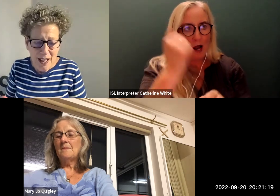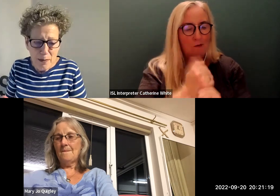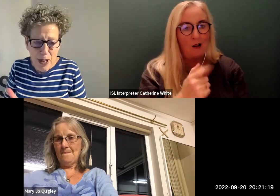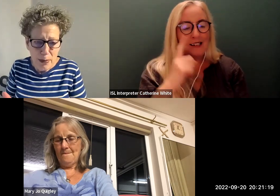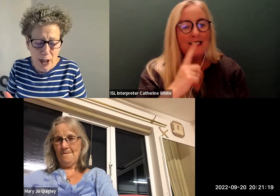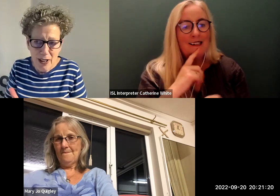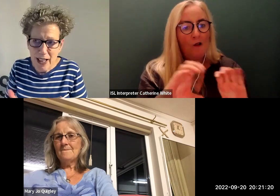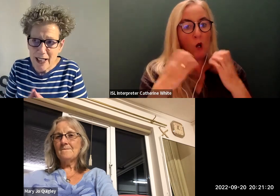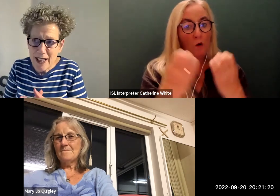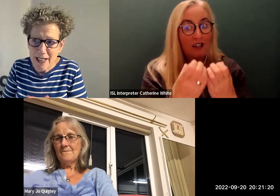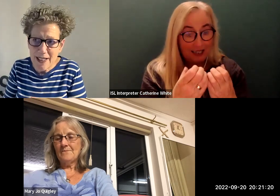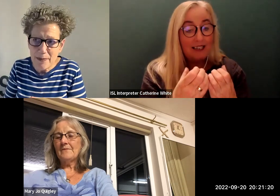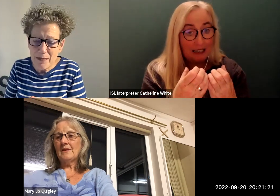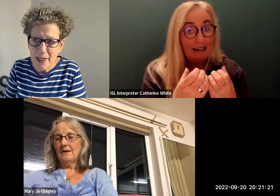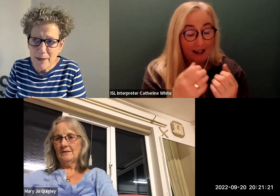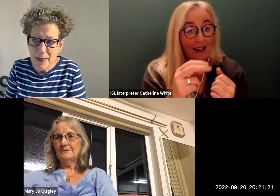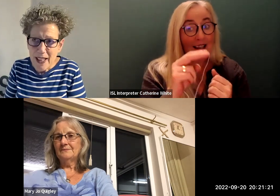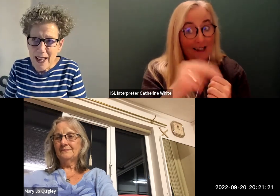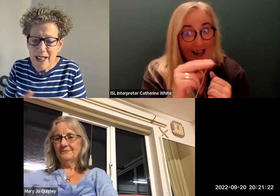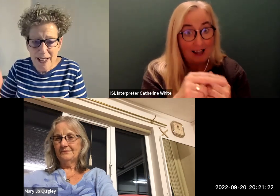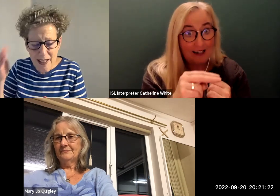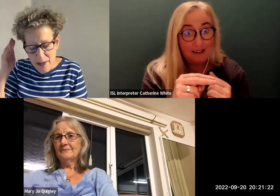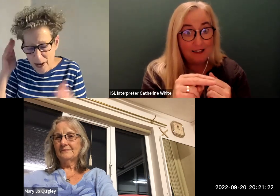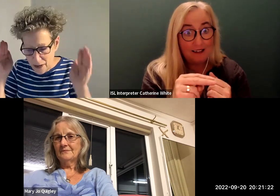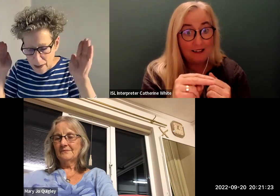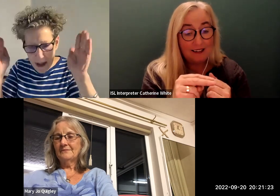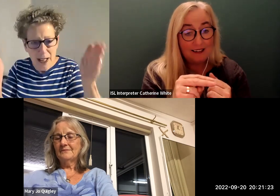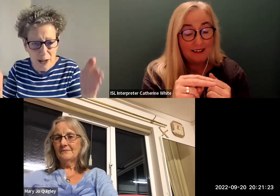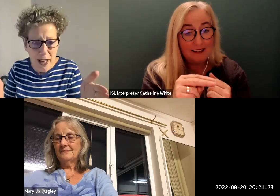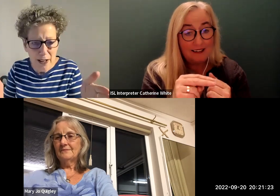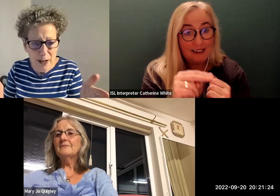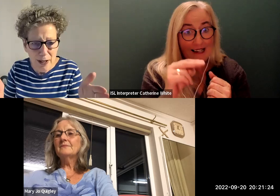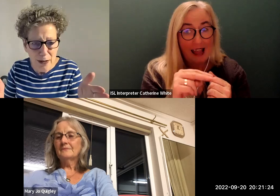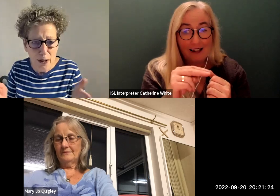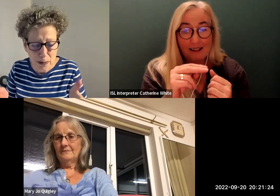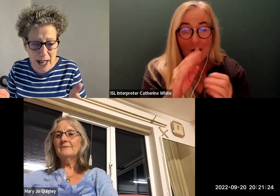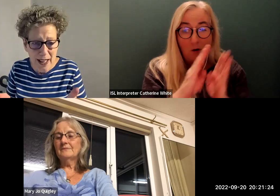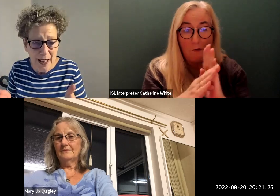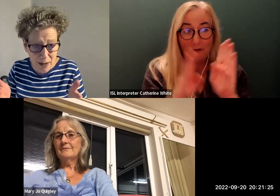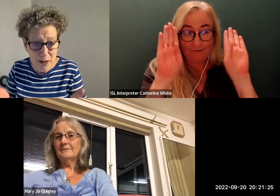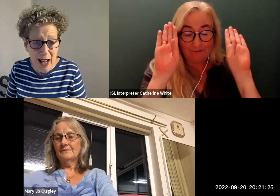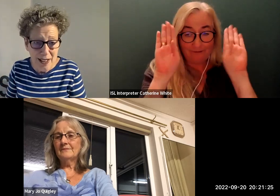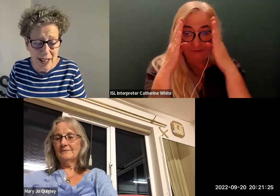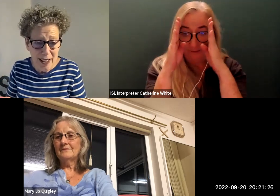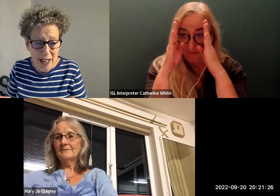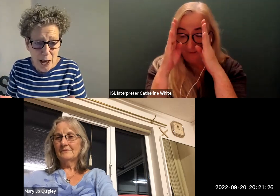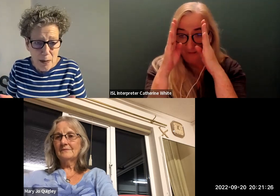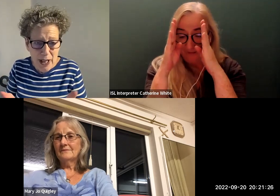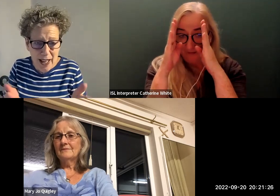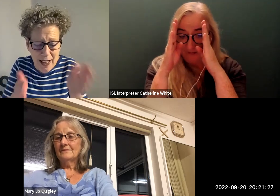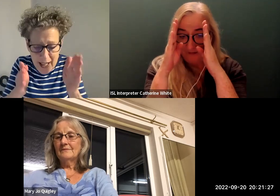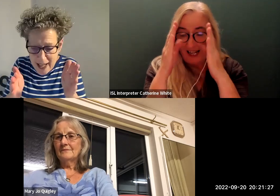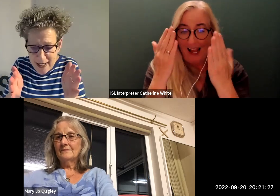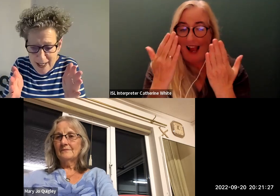community, mm, people are, and it is a very blinkered way of mhm, mhm, being and mhm. reacting,